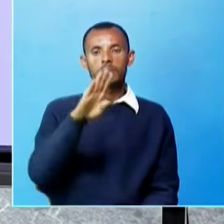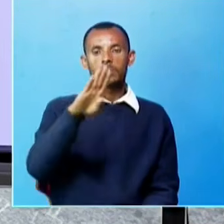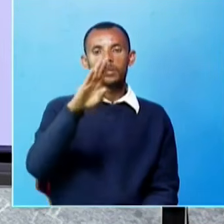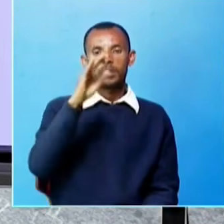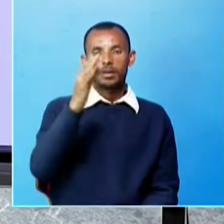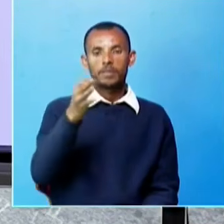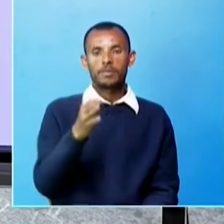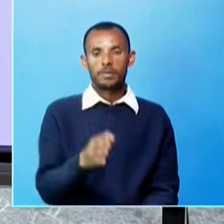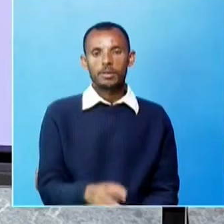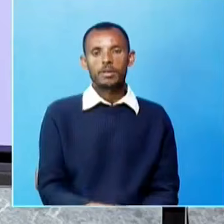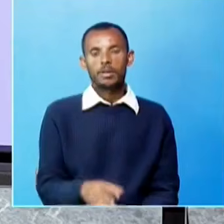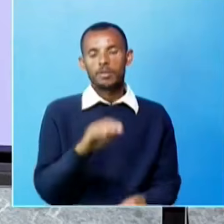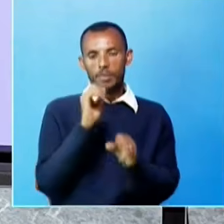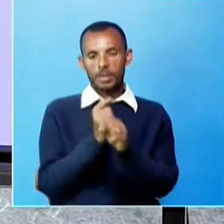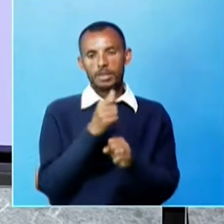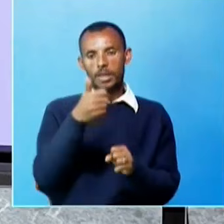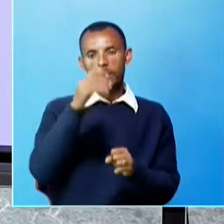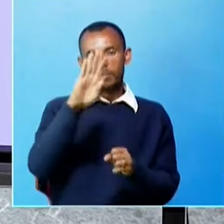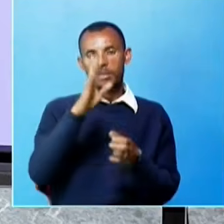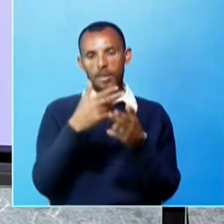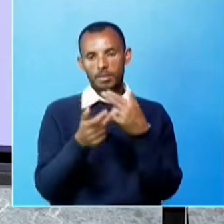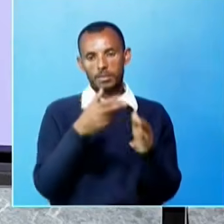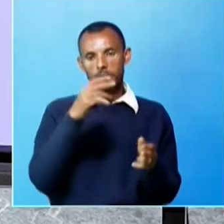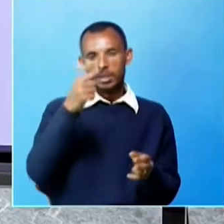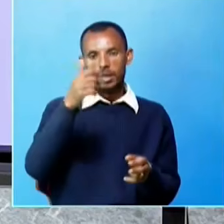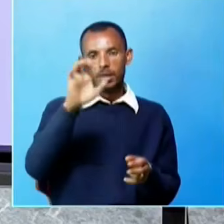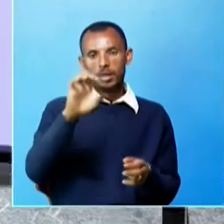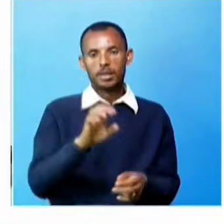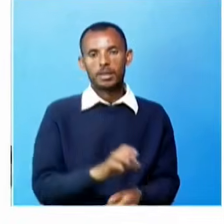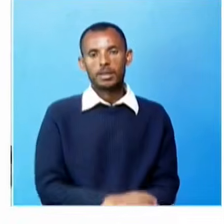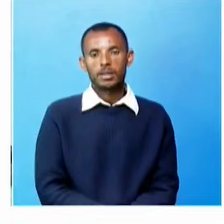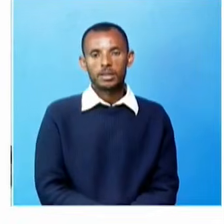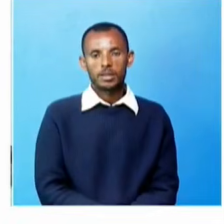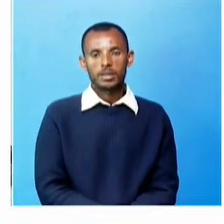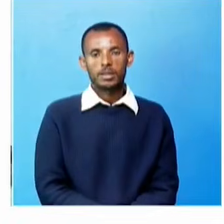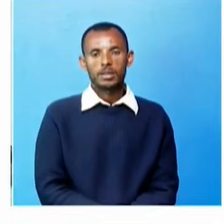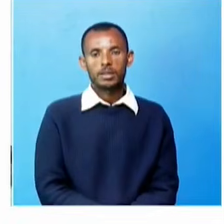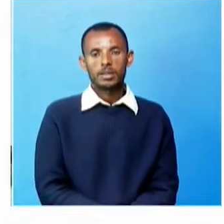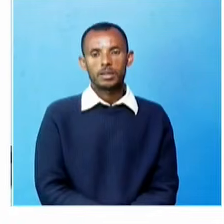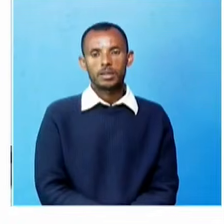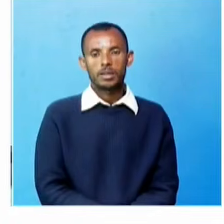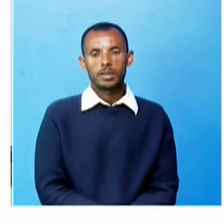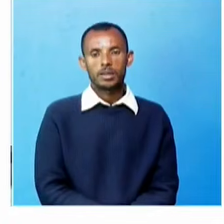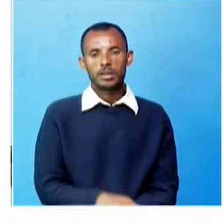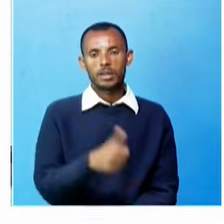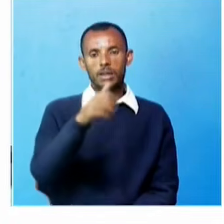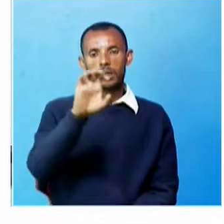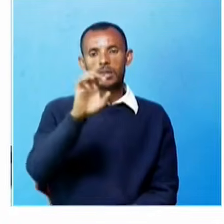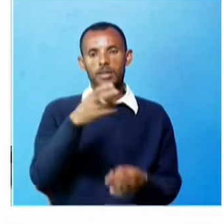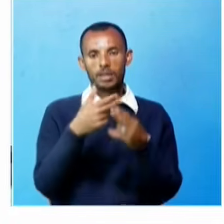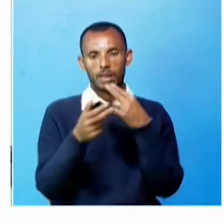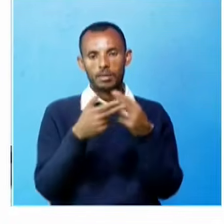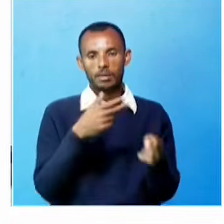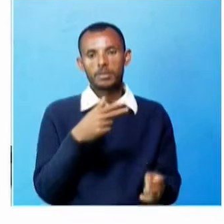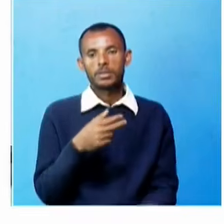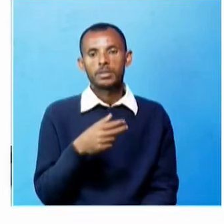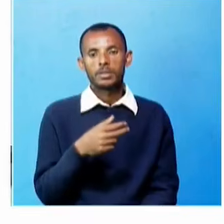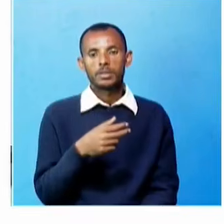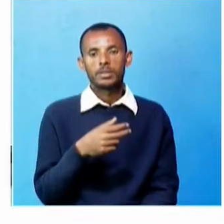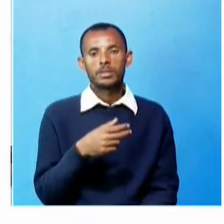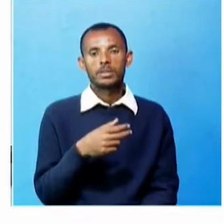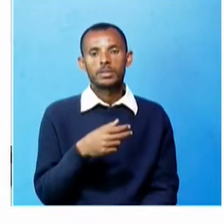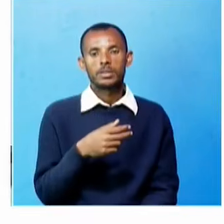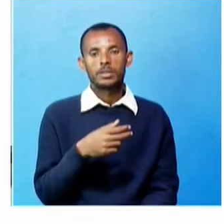BF, or you can make it AB times AE, the same thing. So this is AE times